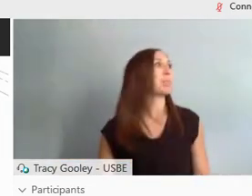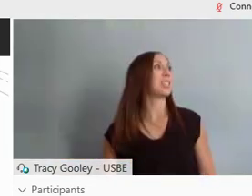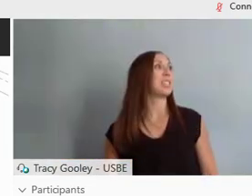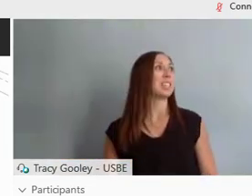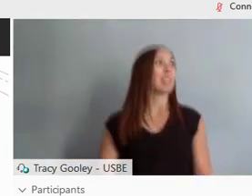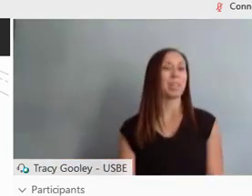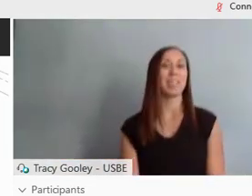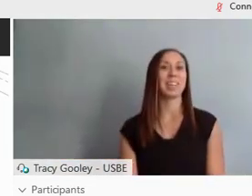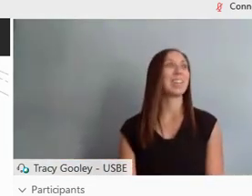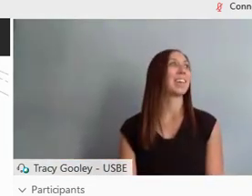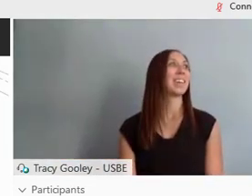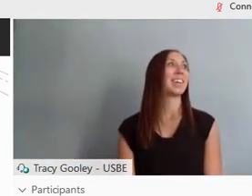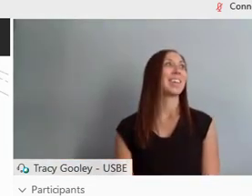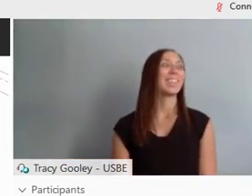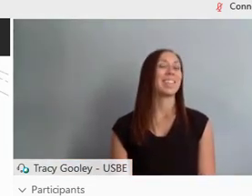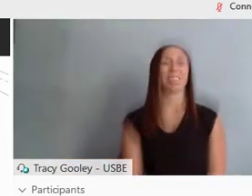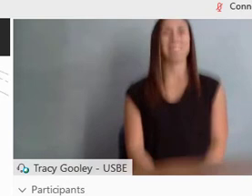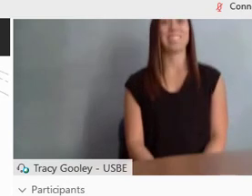quickly.